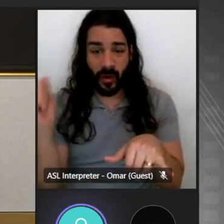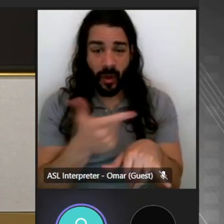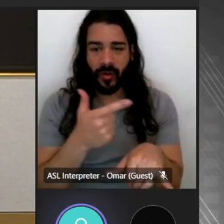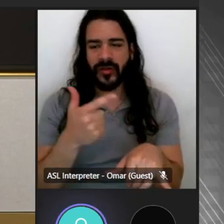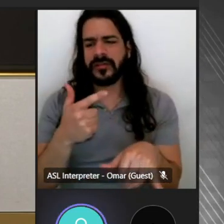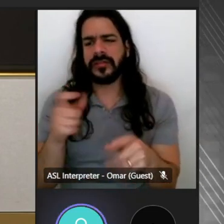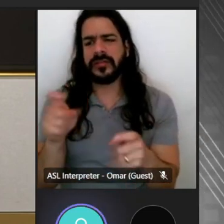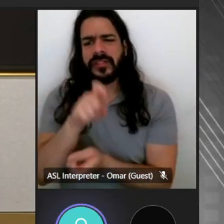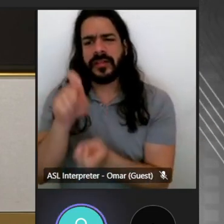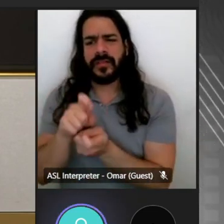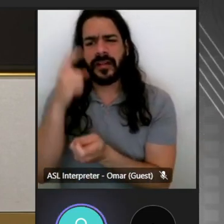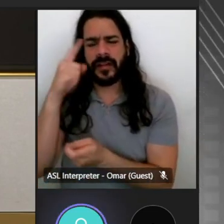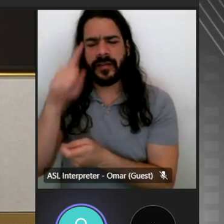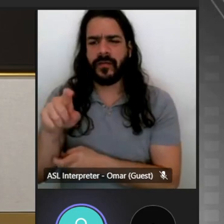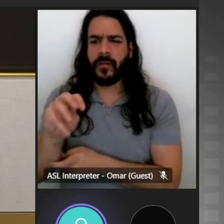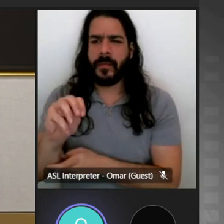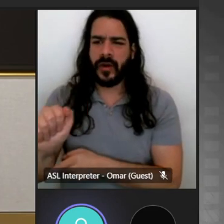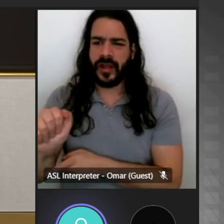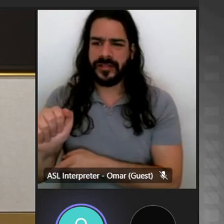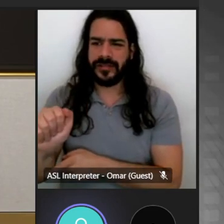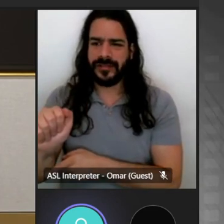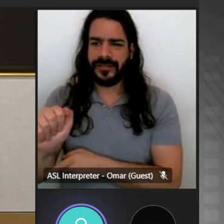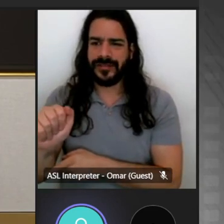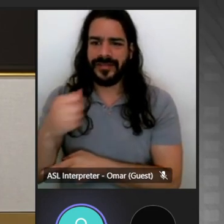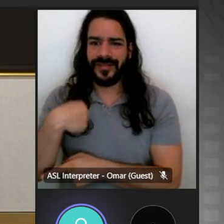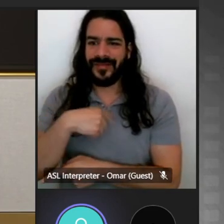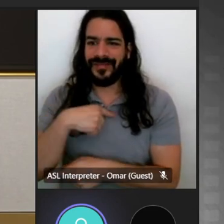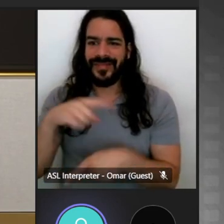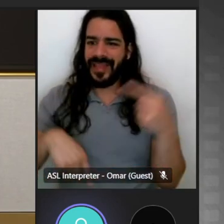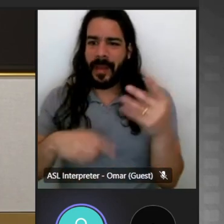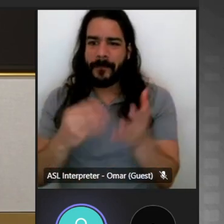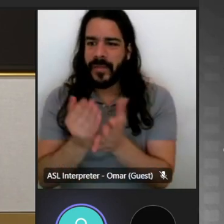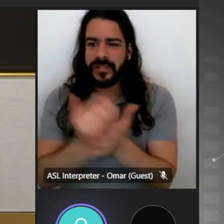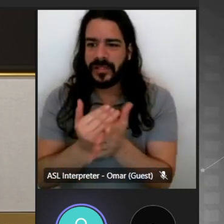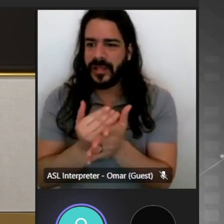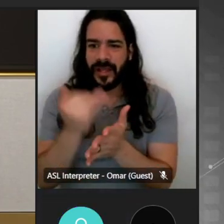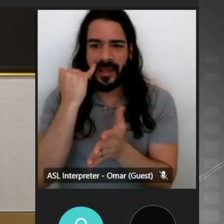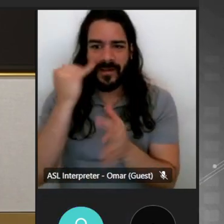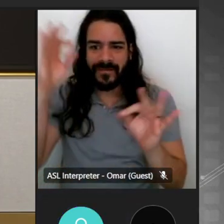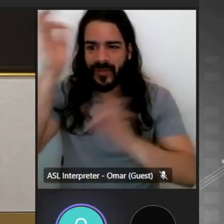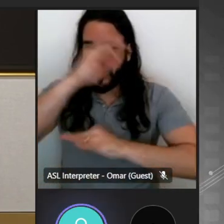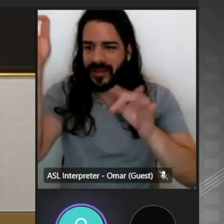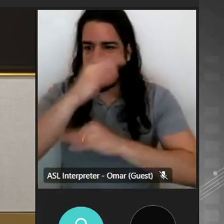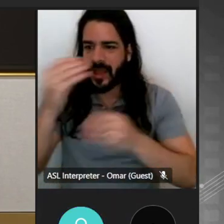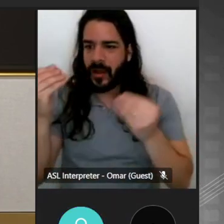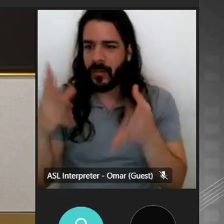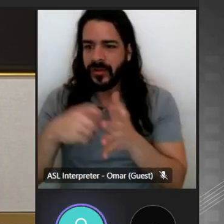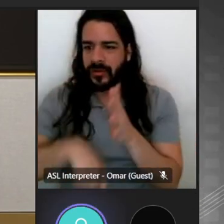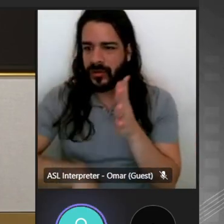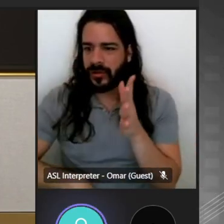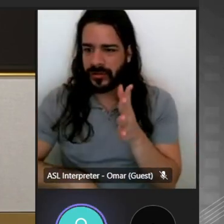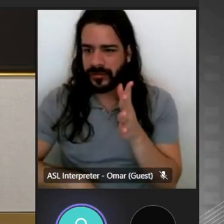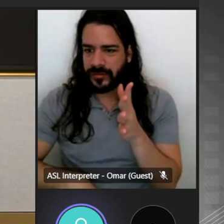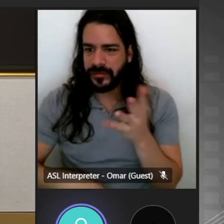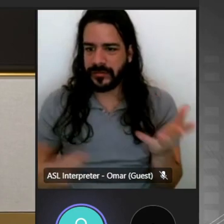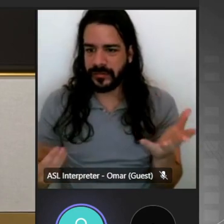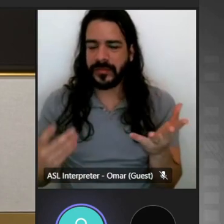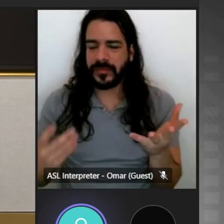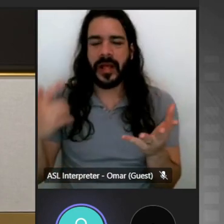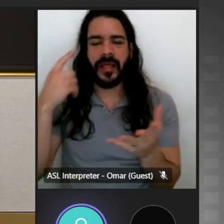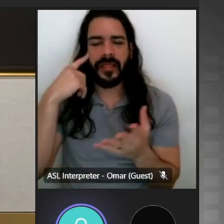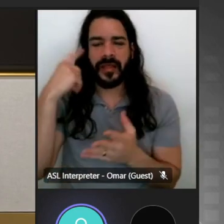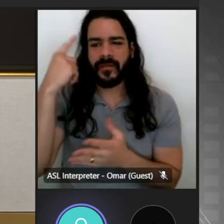is, people cannot budget at all when you have no idea what your fare is going to be. And I think